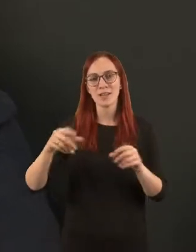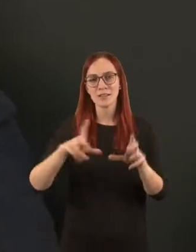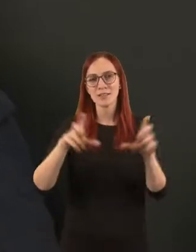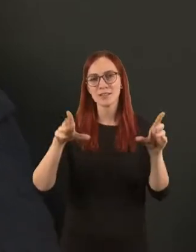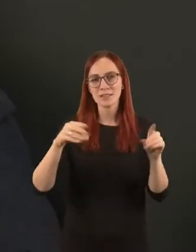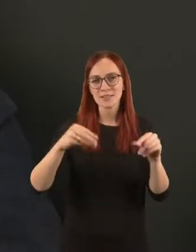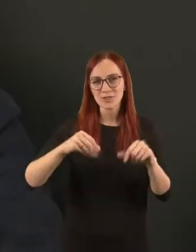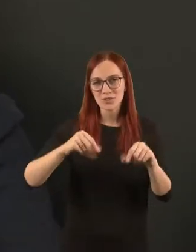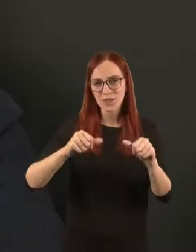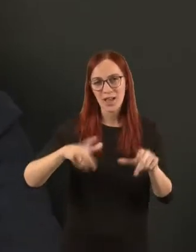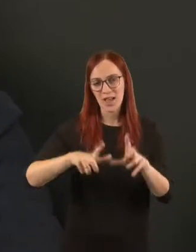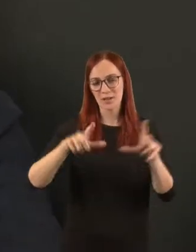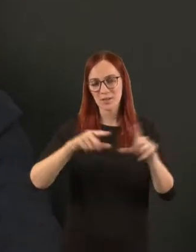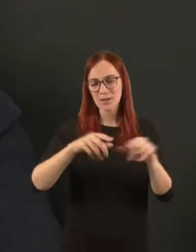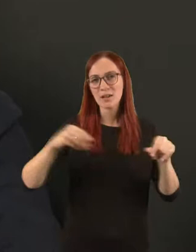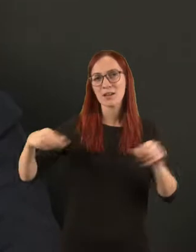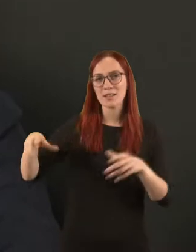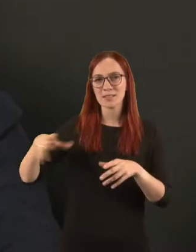course,